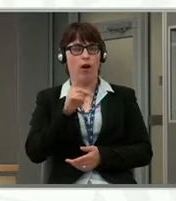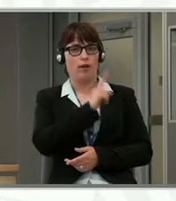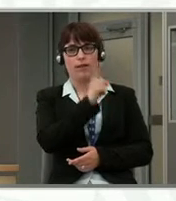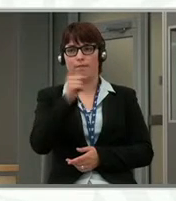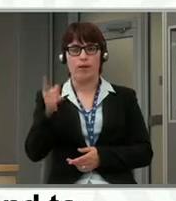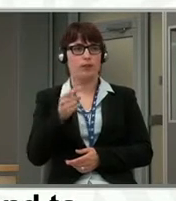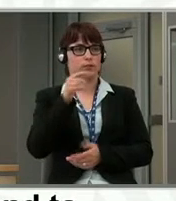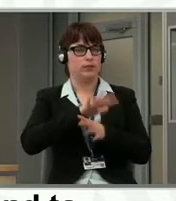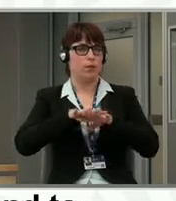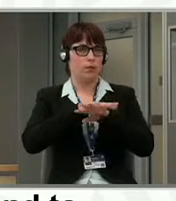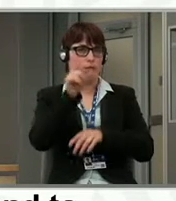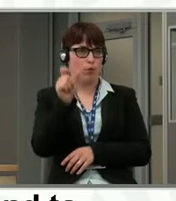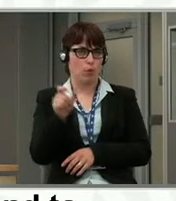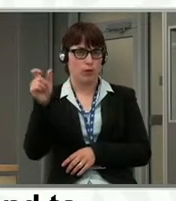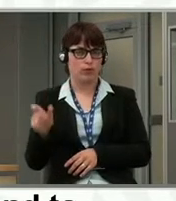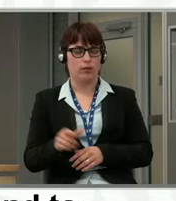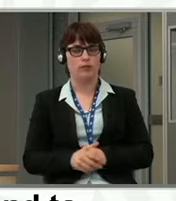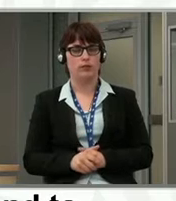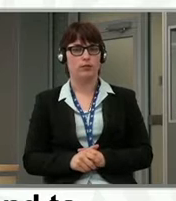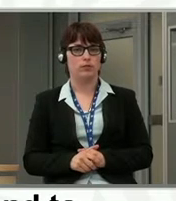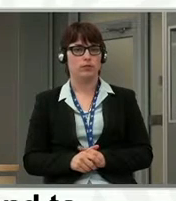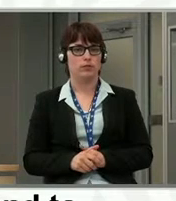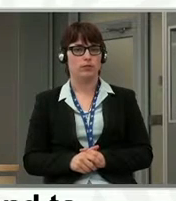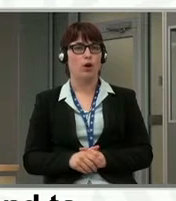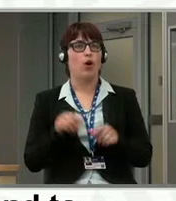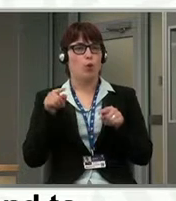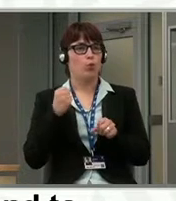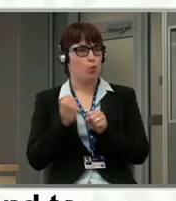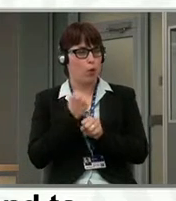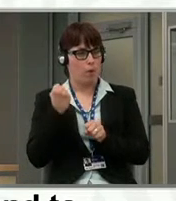as independent as all of we are.